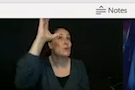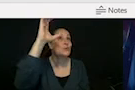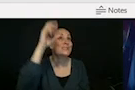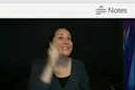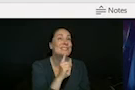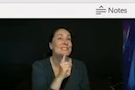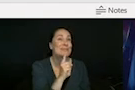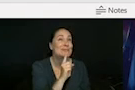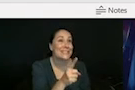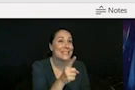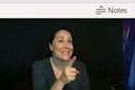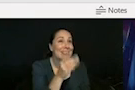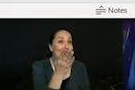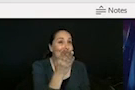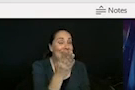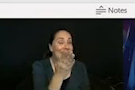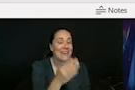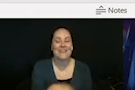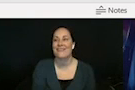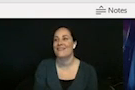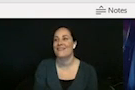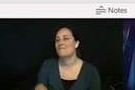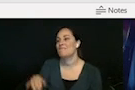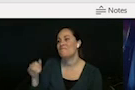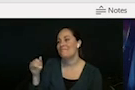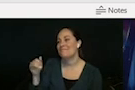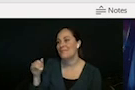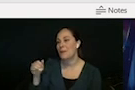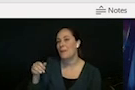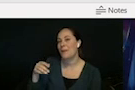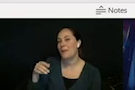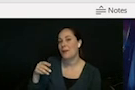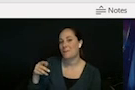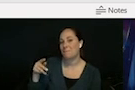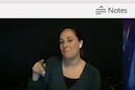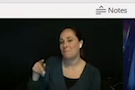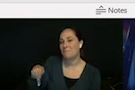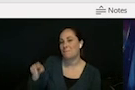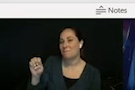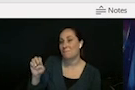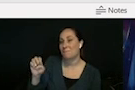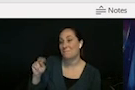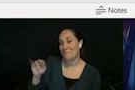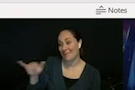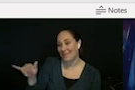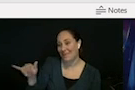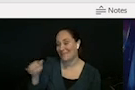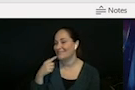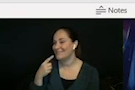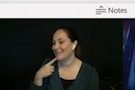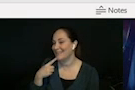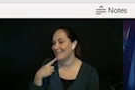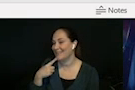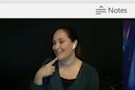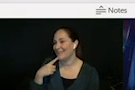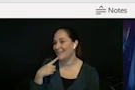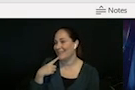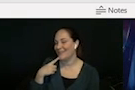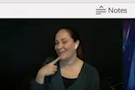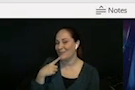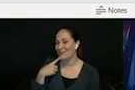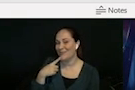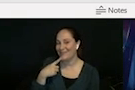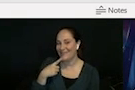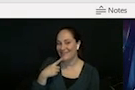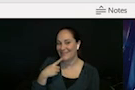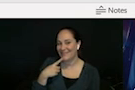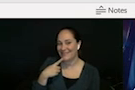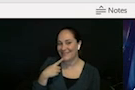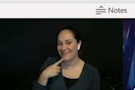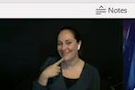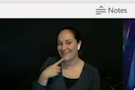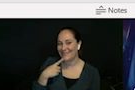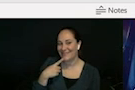said, well, that some cat had been trapped in a box and we didn't have to open the lid to know that cat was all kind of dead.